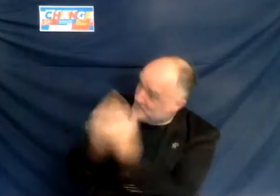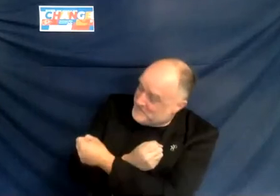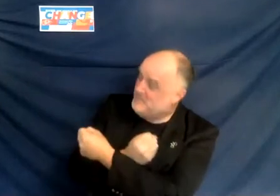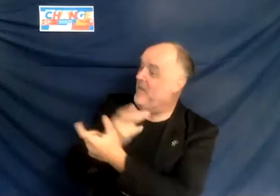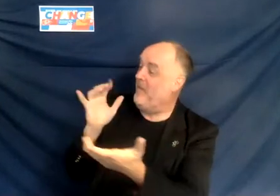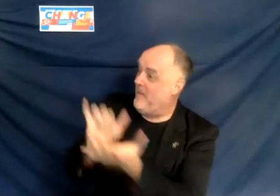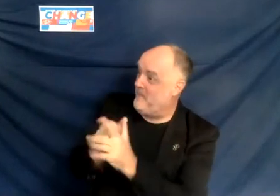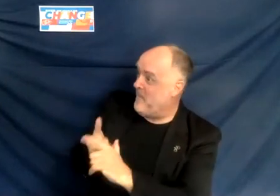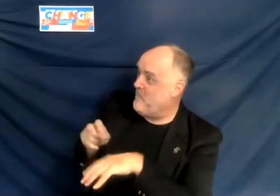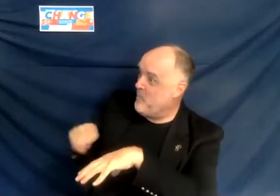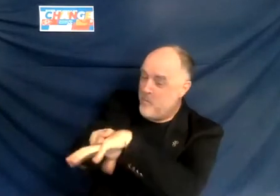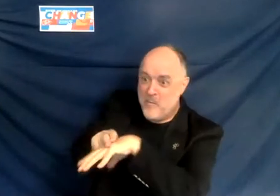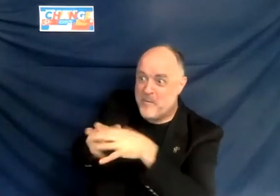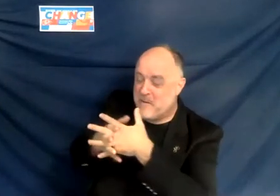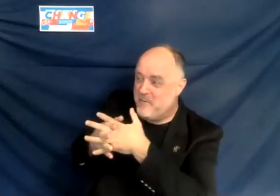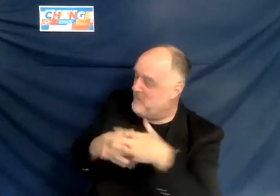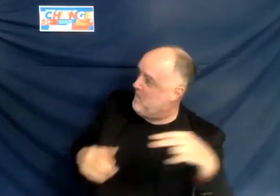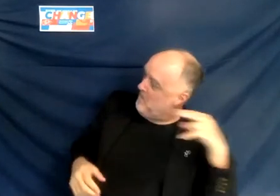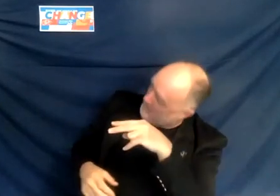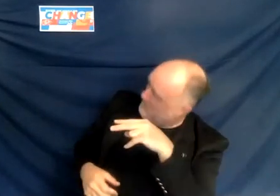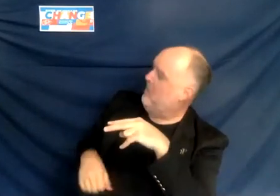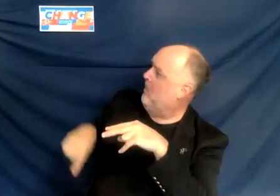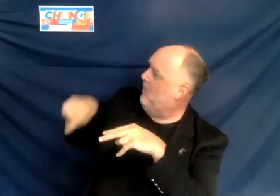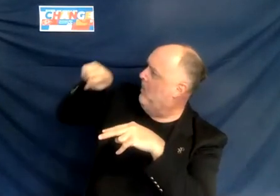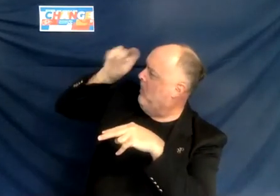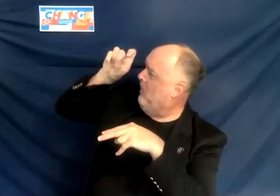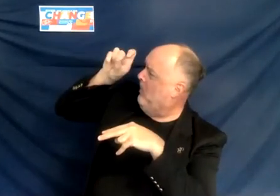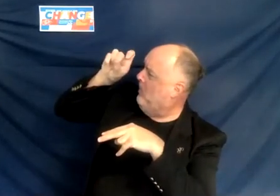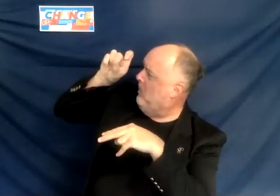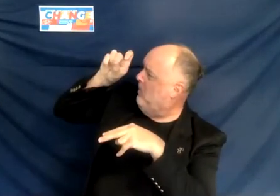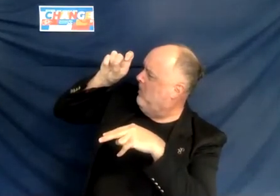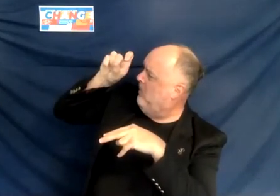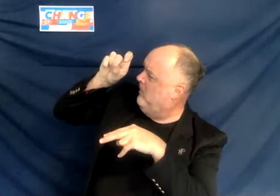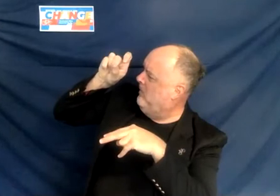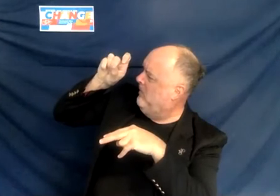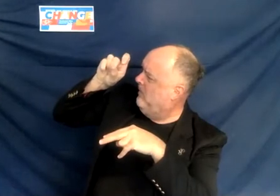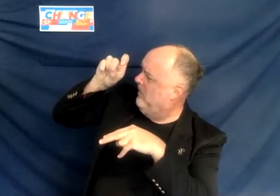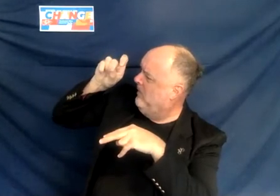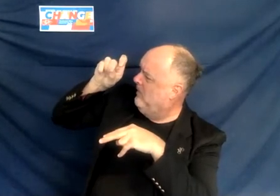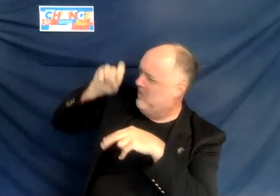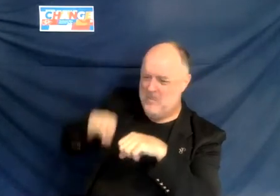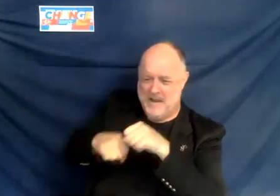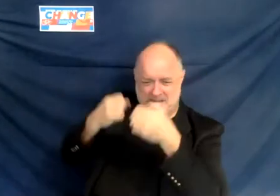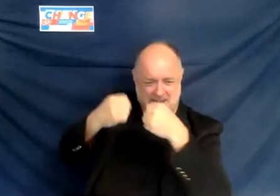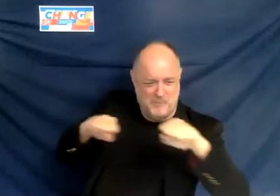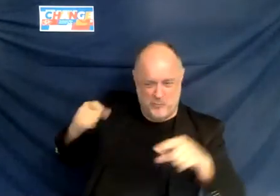from North America, it makes you really wonder whether we've gotten the idea of bike safety correct.